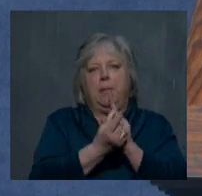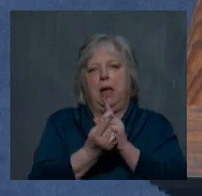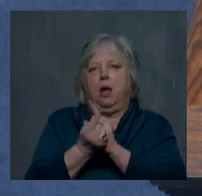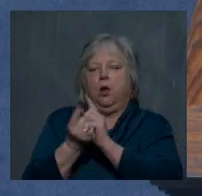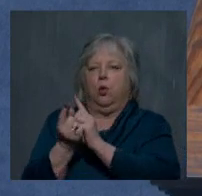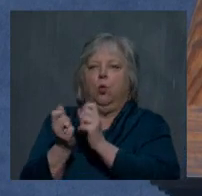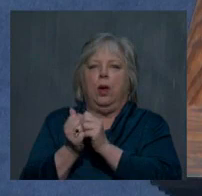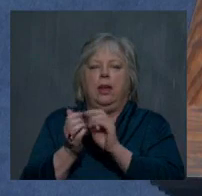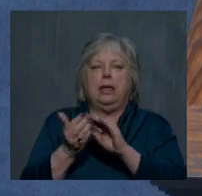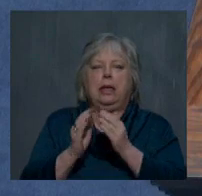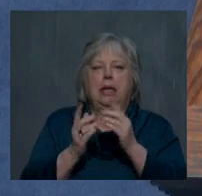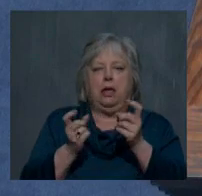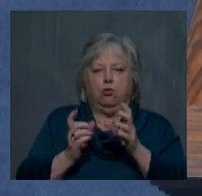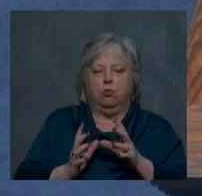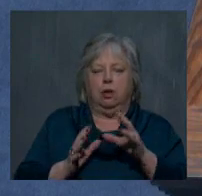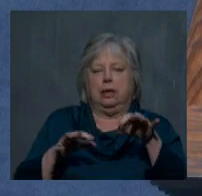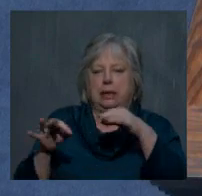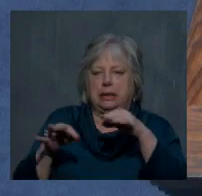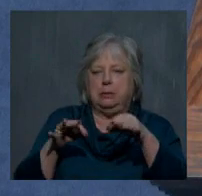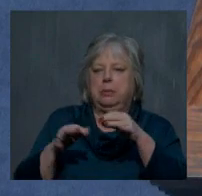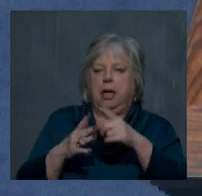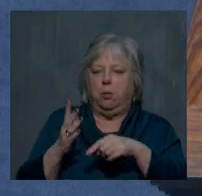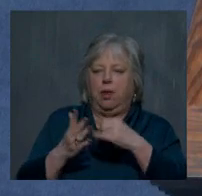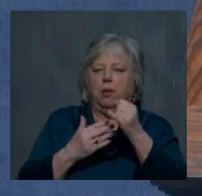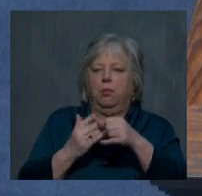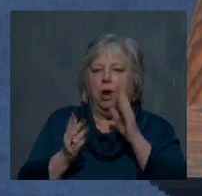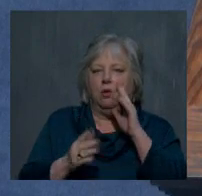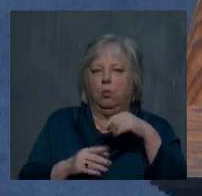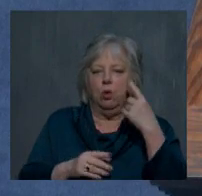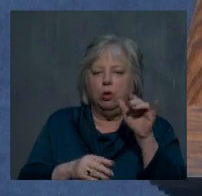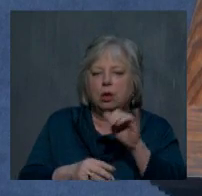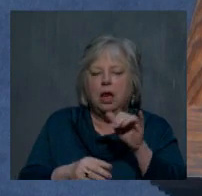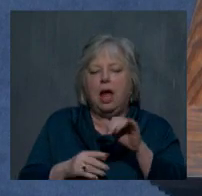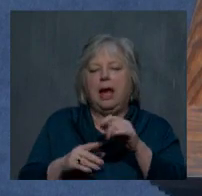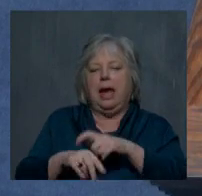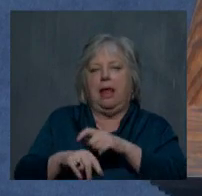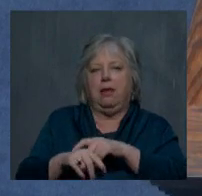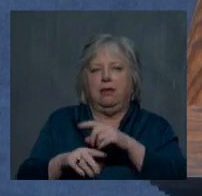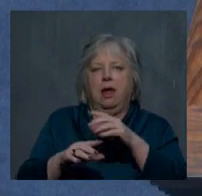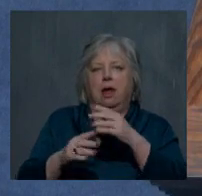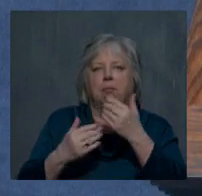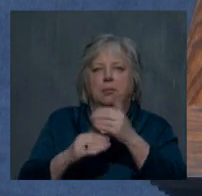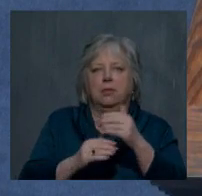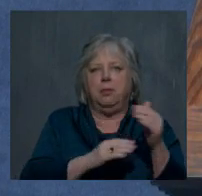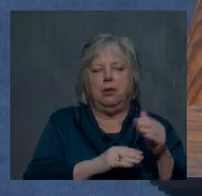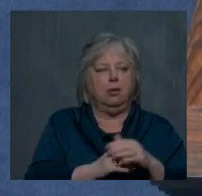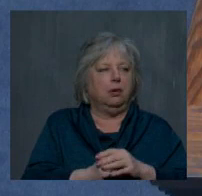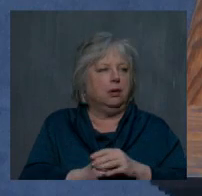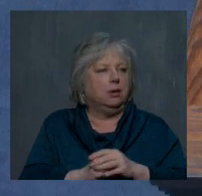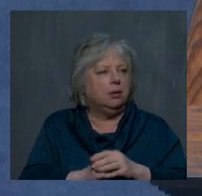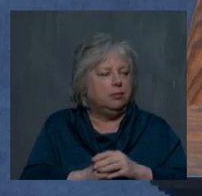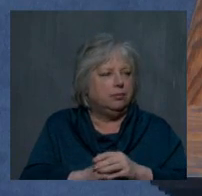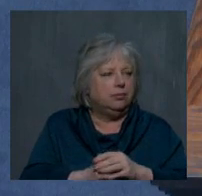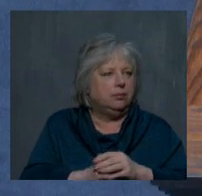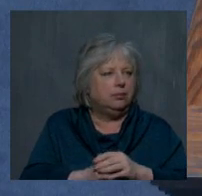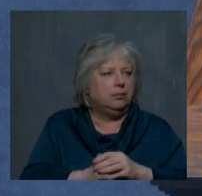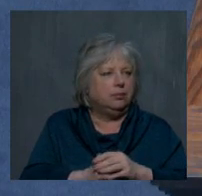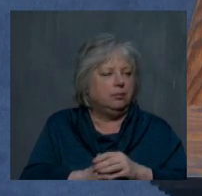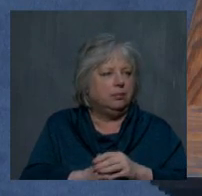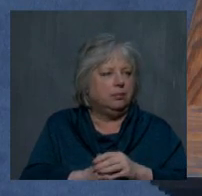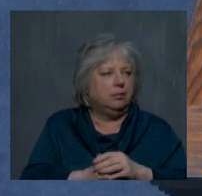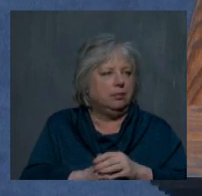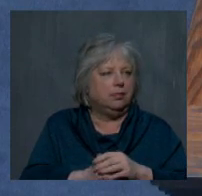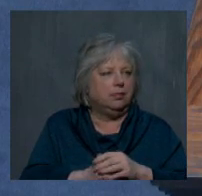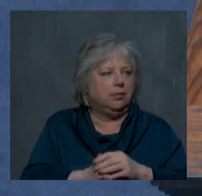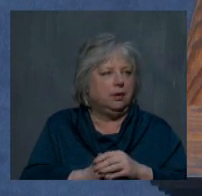that project's going to look like and its impact to the community. And what's the time frame for that? This will be 2019. Construction